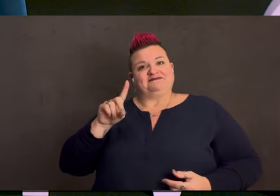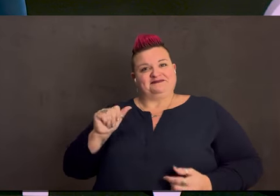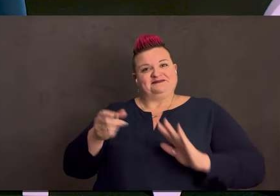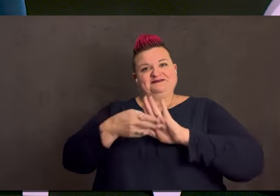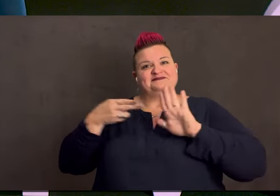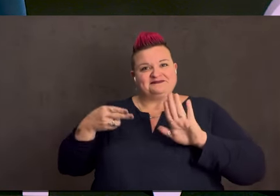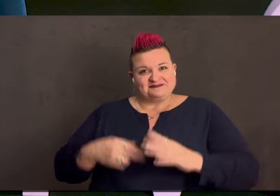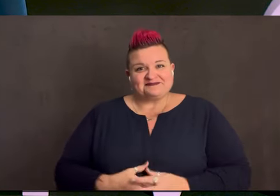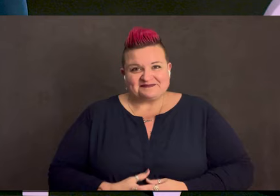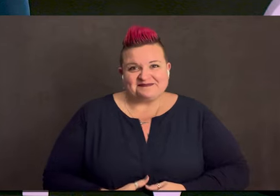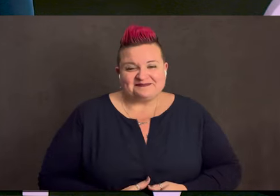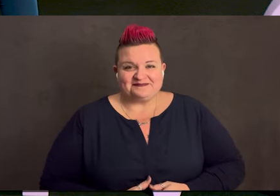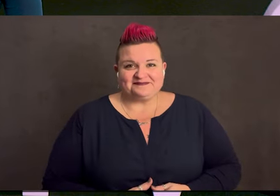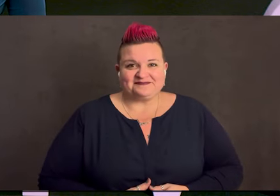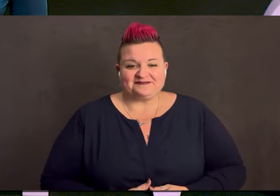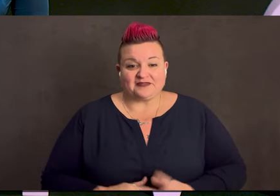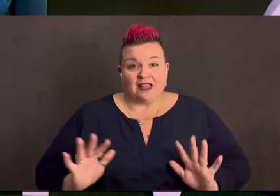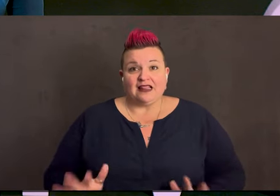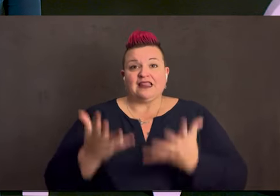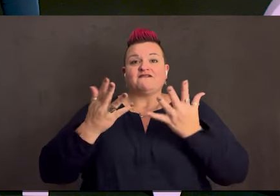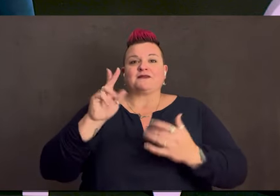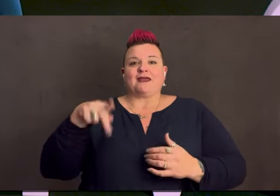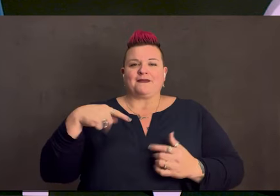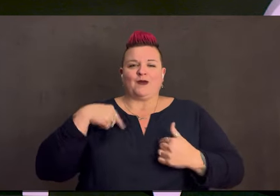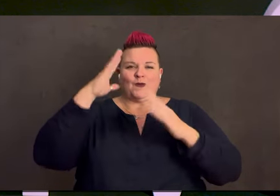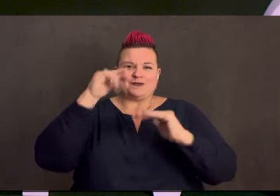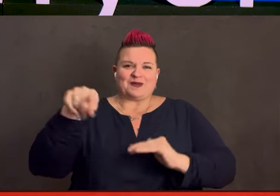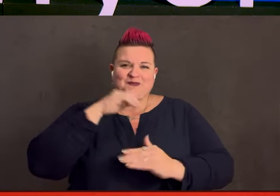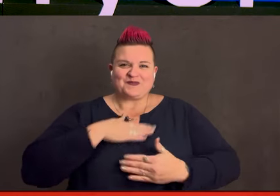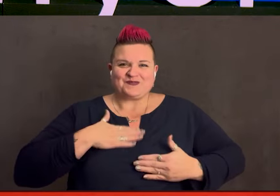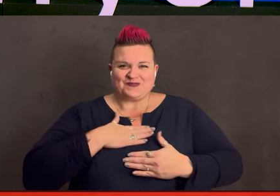disability identity. Lift me up, I hope you enjoy.